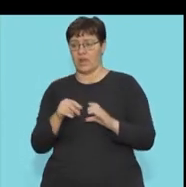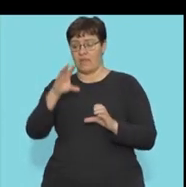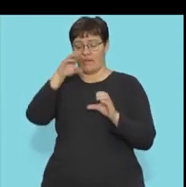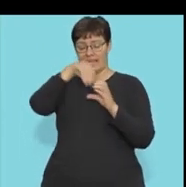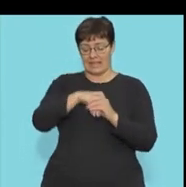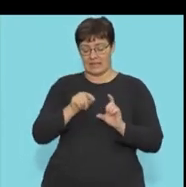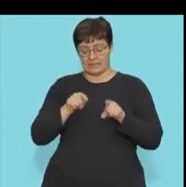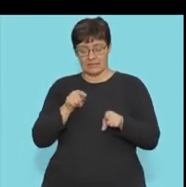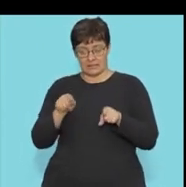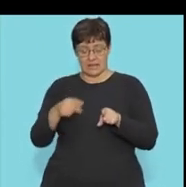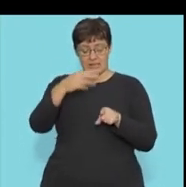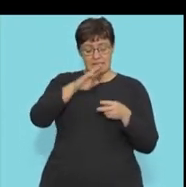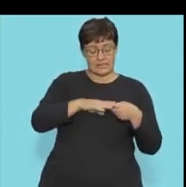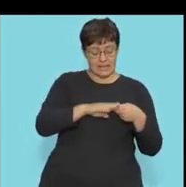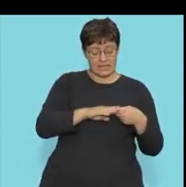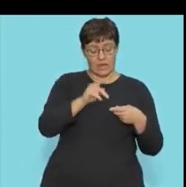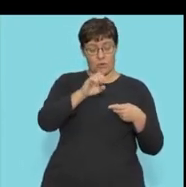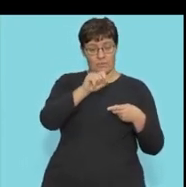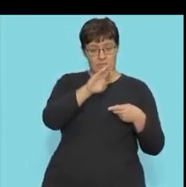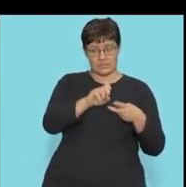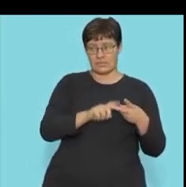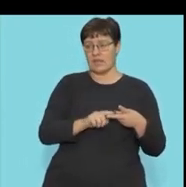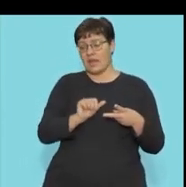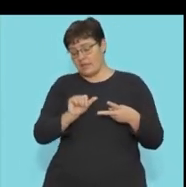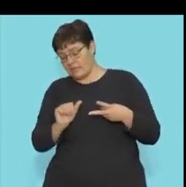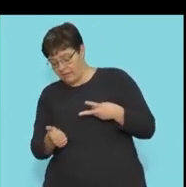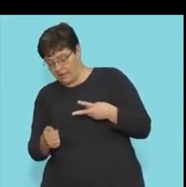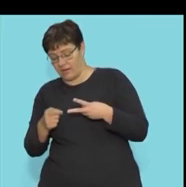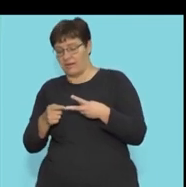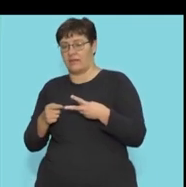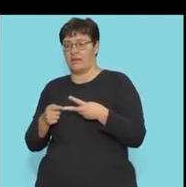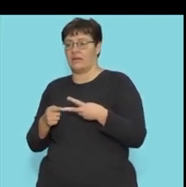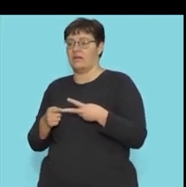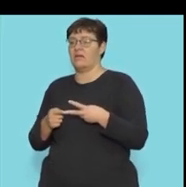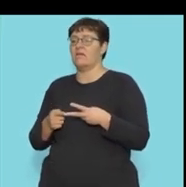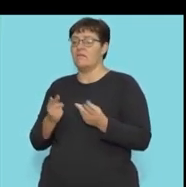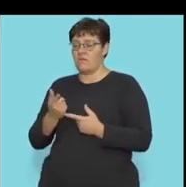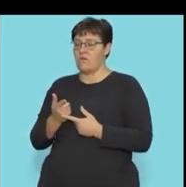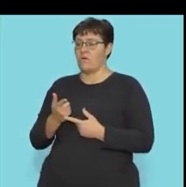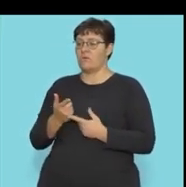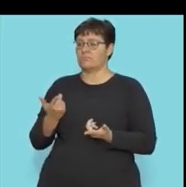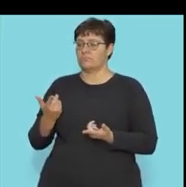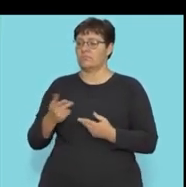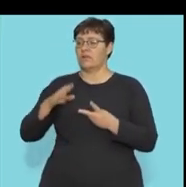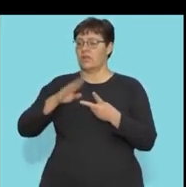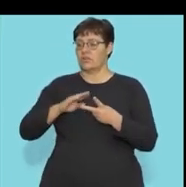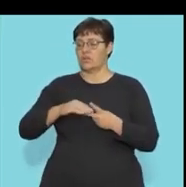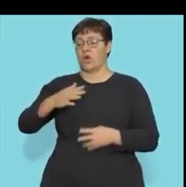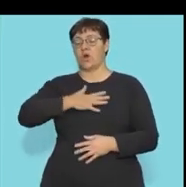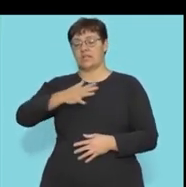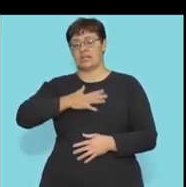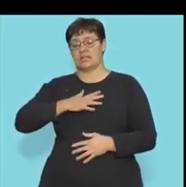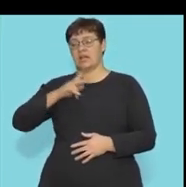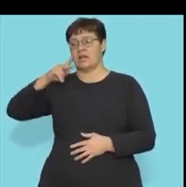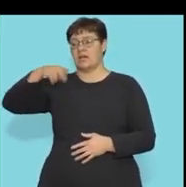shows you the second stage called the Krebs cycle, which then in turn supplies products to the third